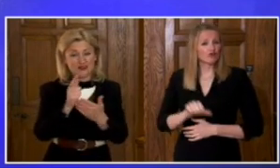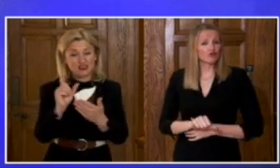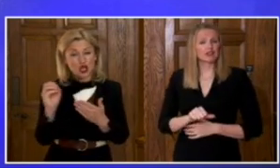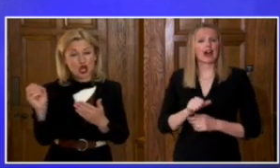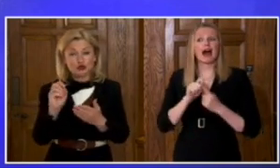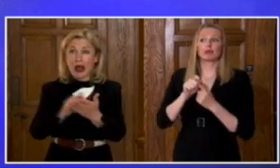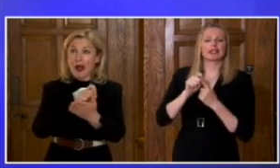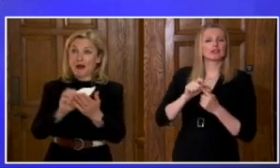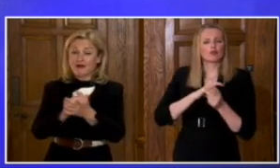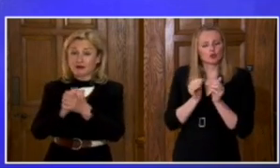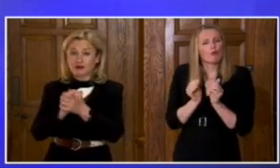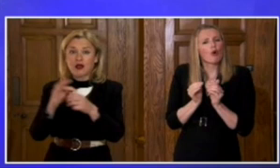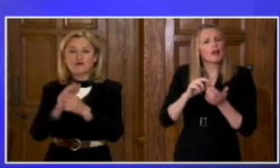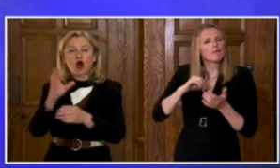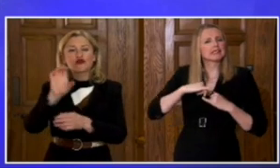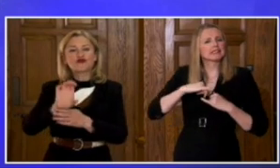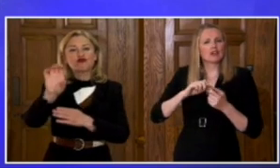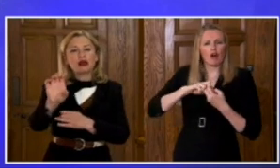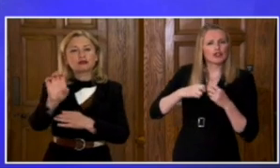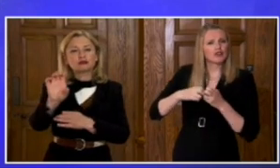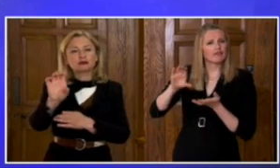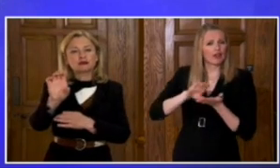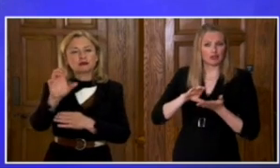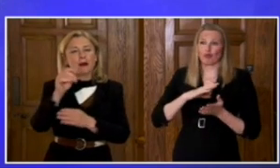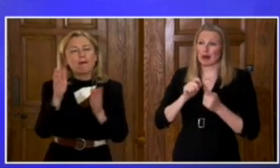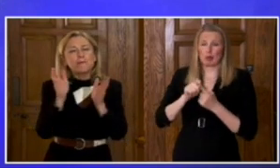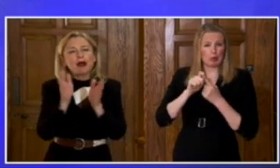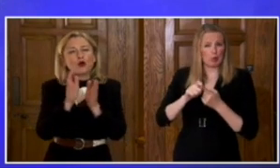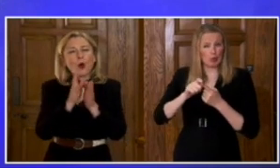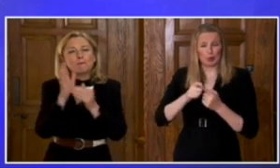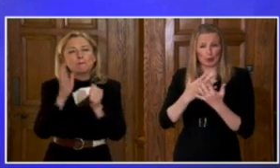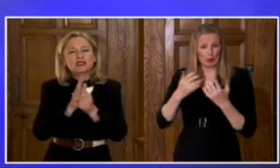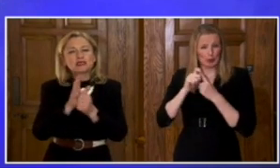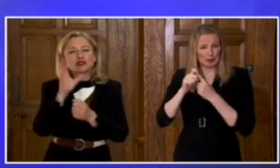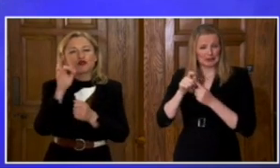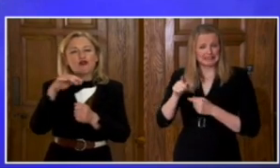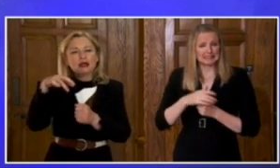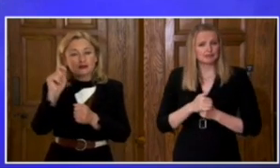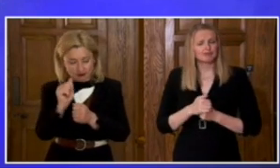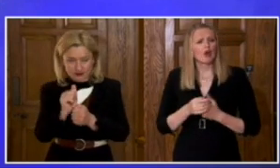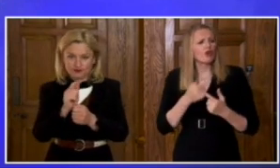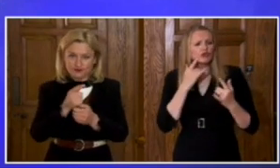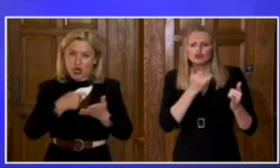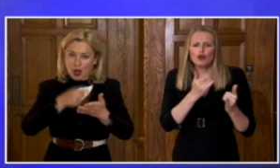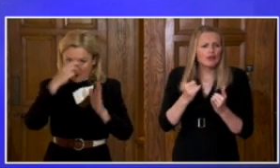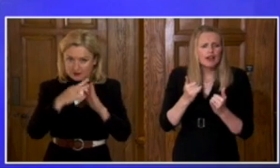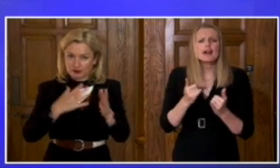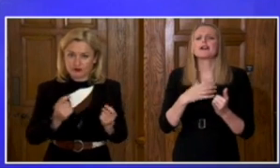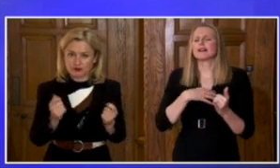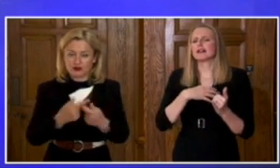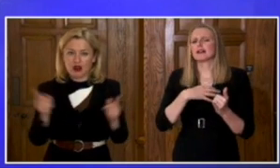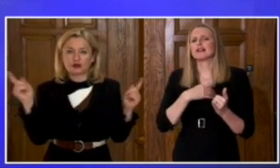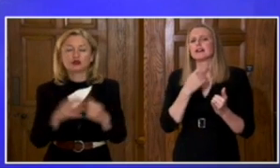Business Hardship Fund recently launched by the Economy Minister. A Kantar survey has also found that,